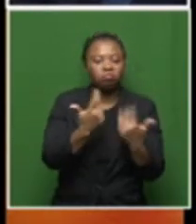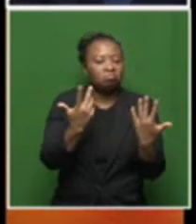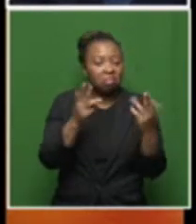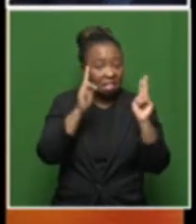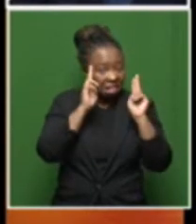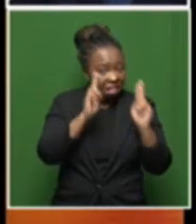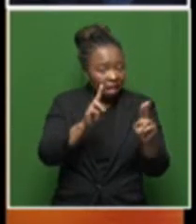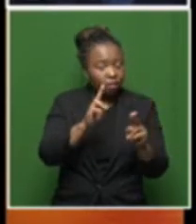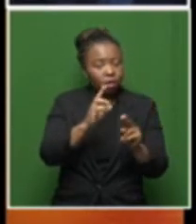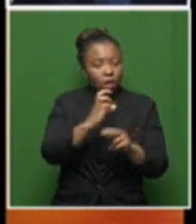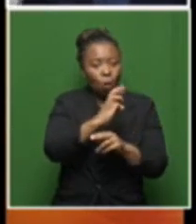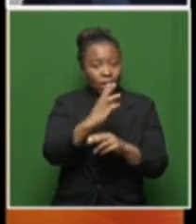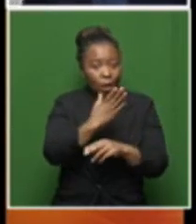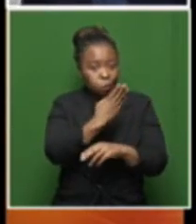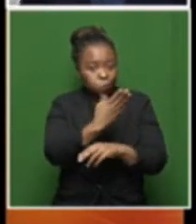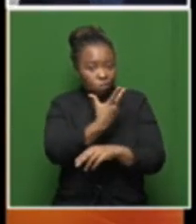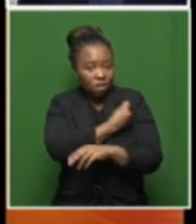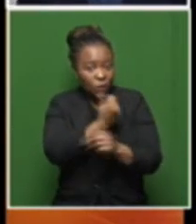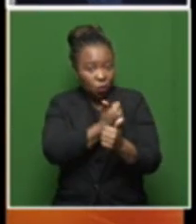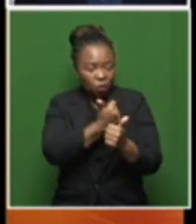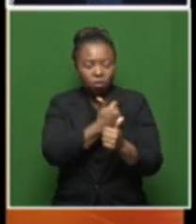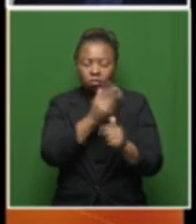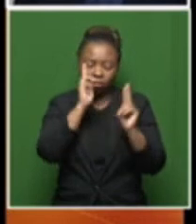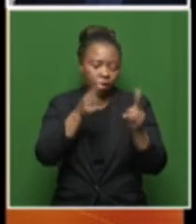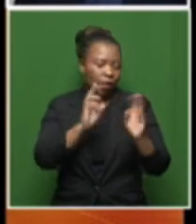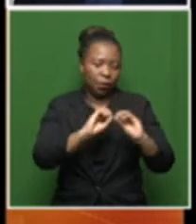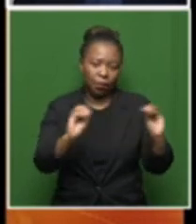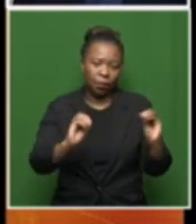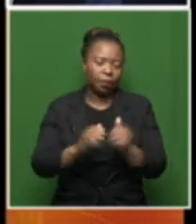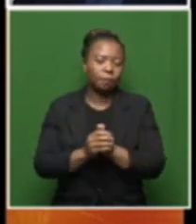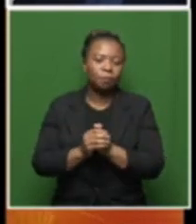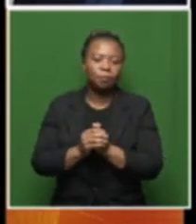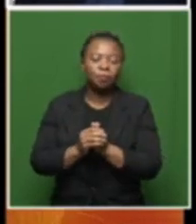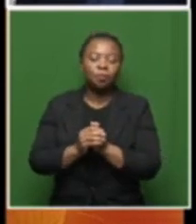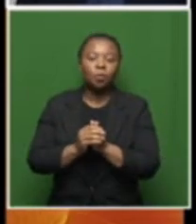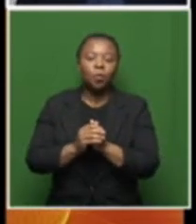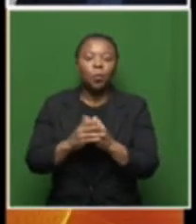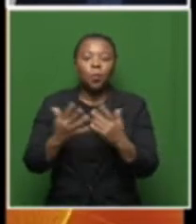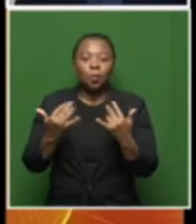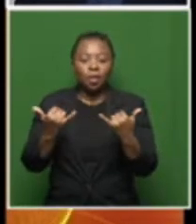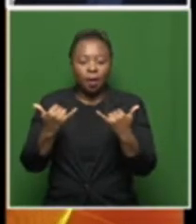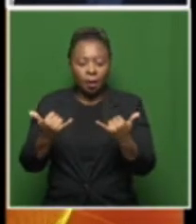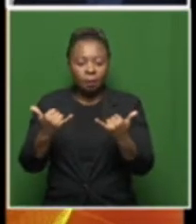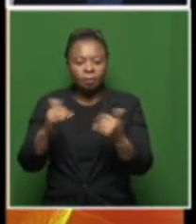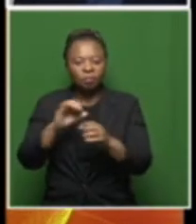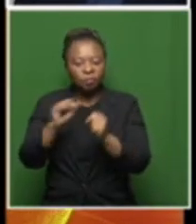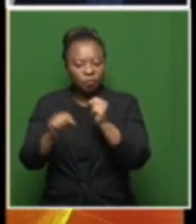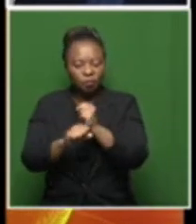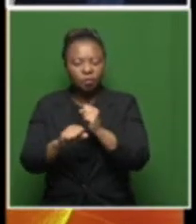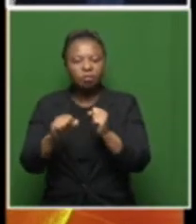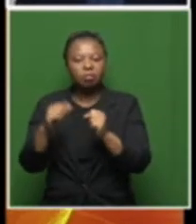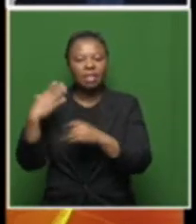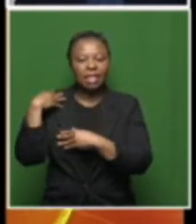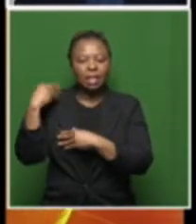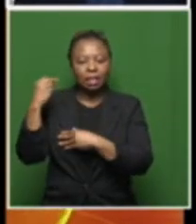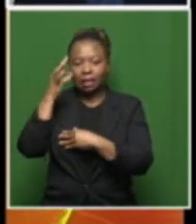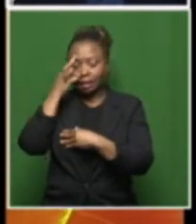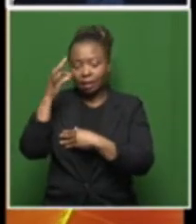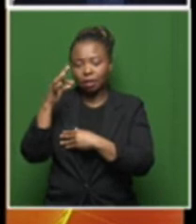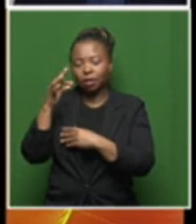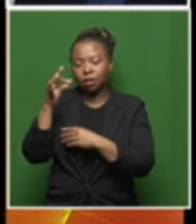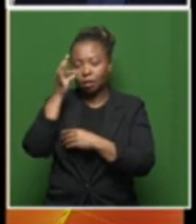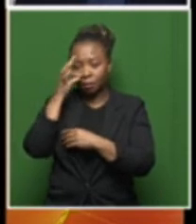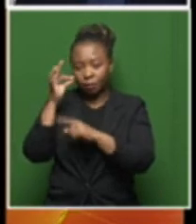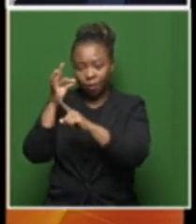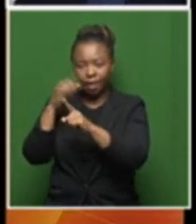far in the Western Cape. This is our vaccine administration, just to end off. And as the Deputy Minister, the Acting Minister